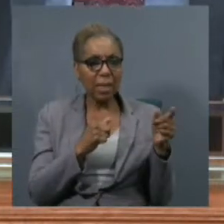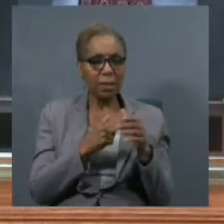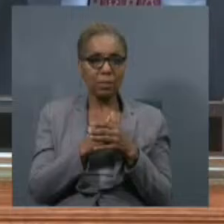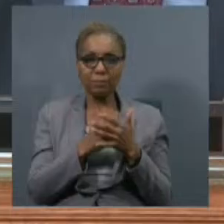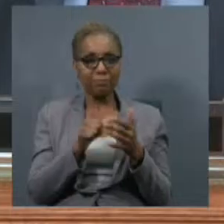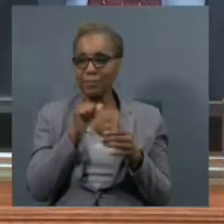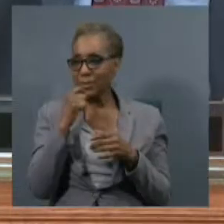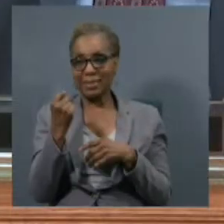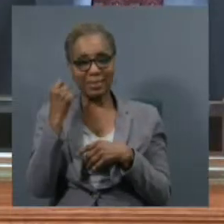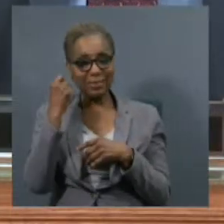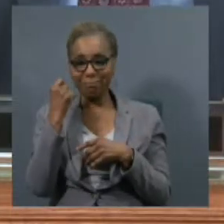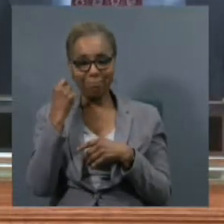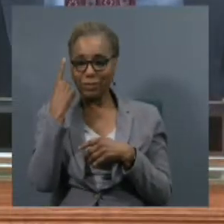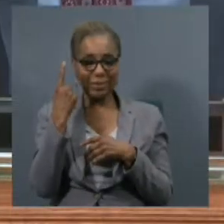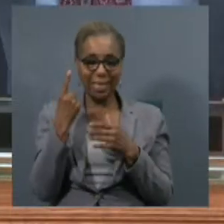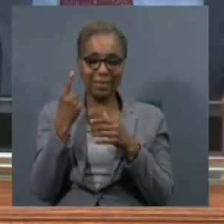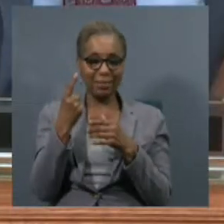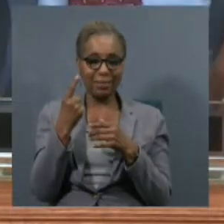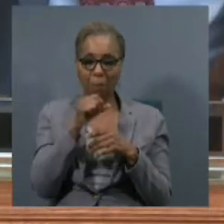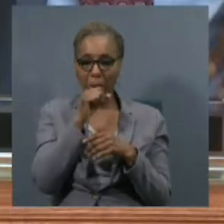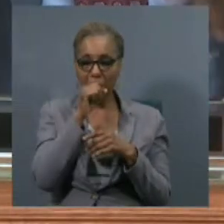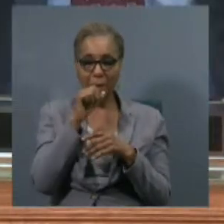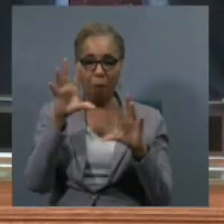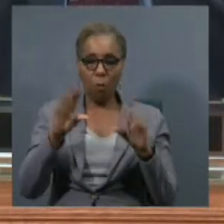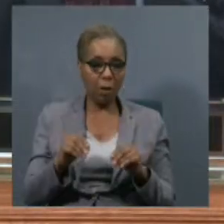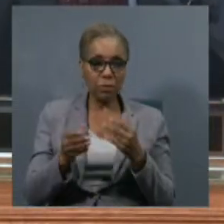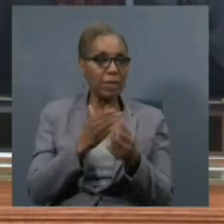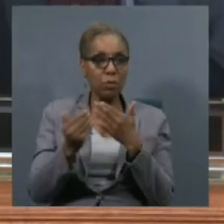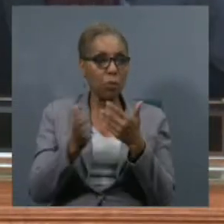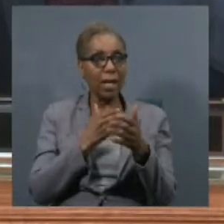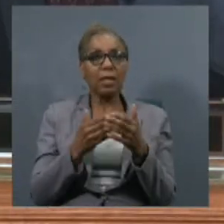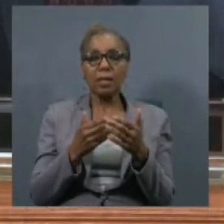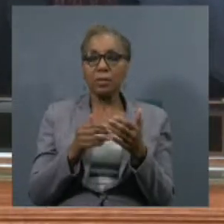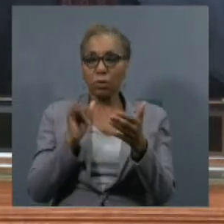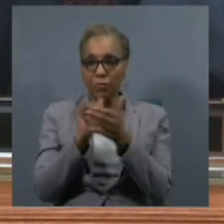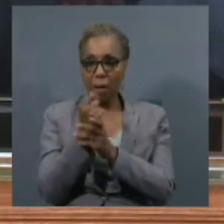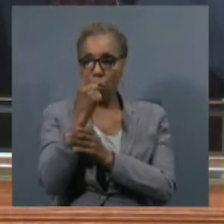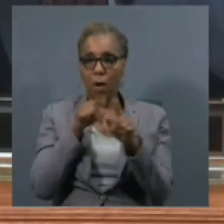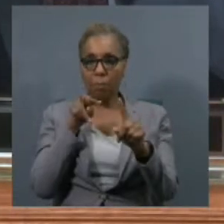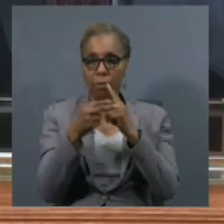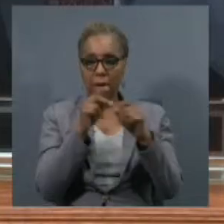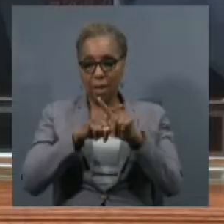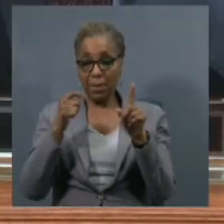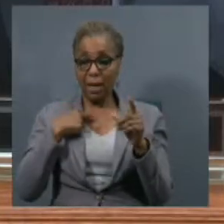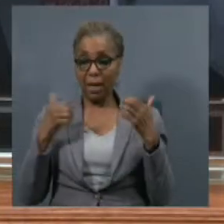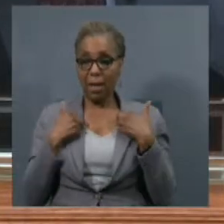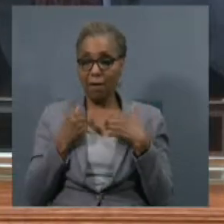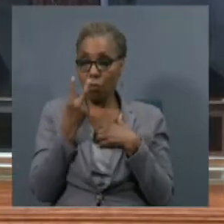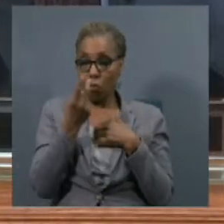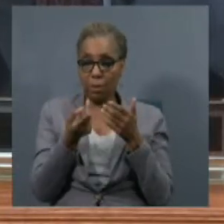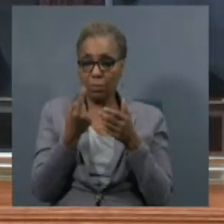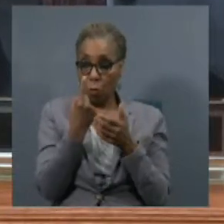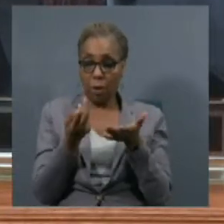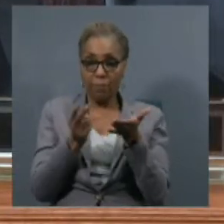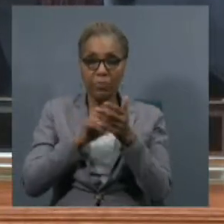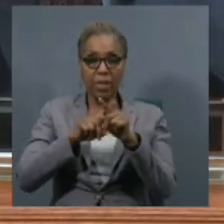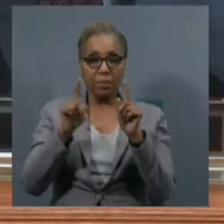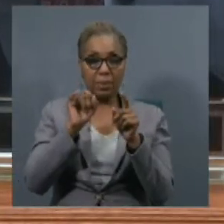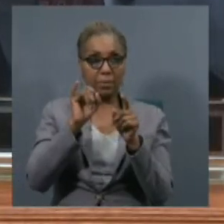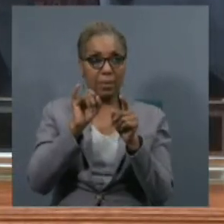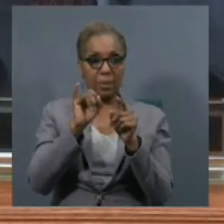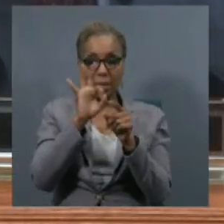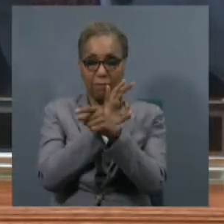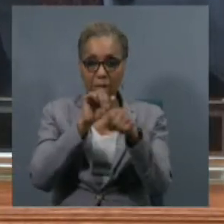that's one way to look at it, but I had some projects, and so maybe the contractors that worked in Ward 2 and Ward